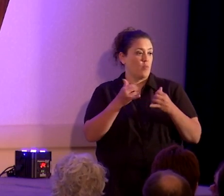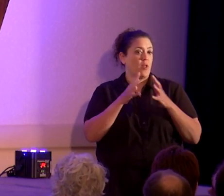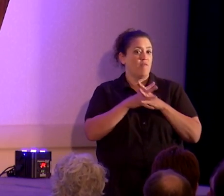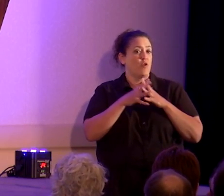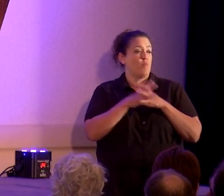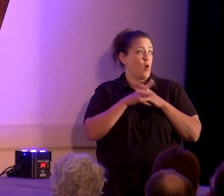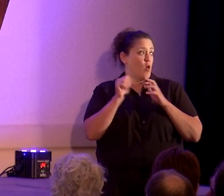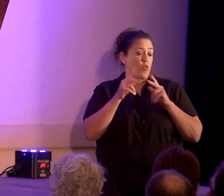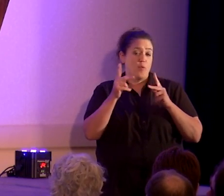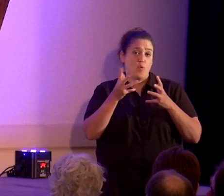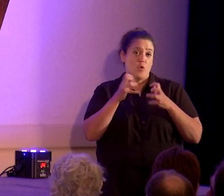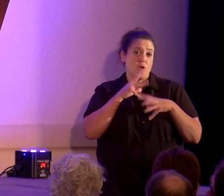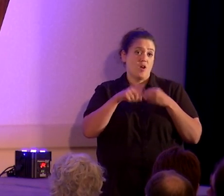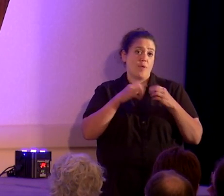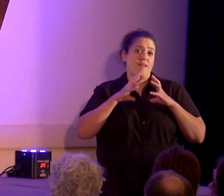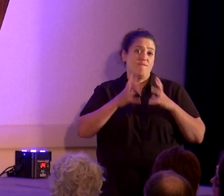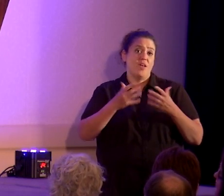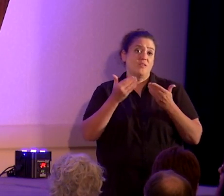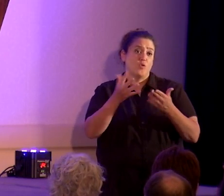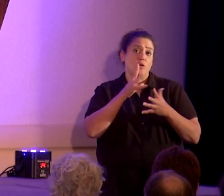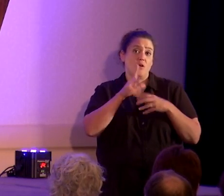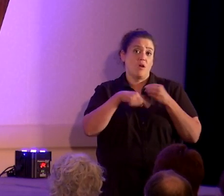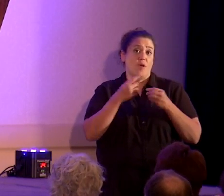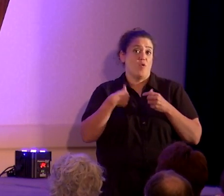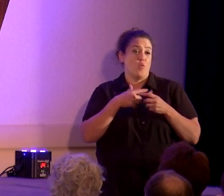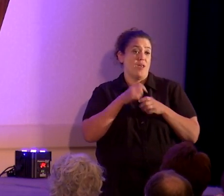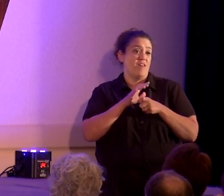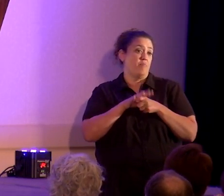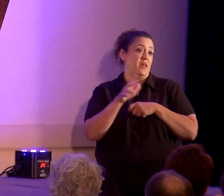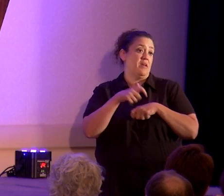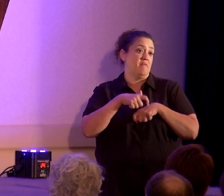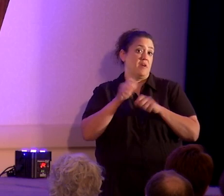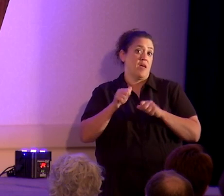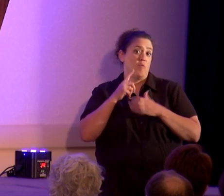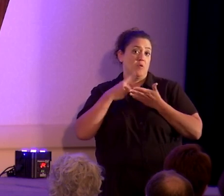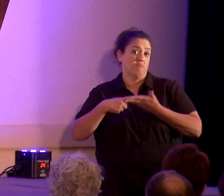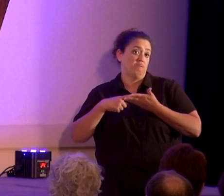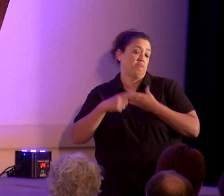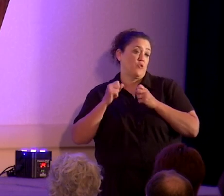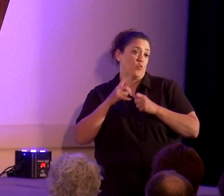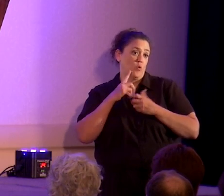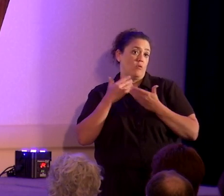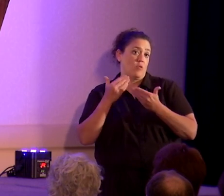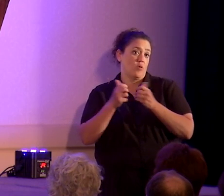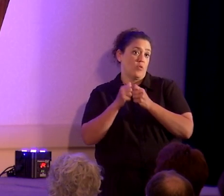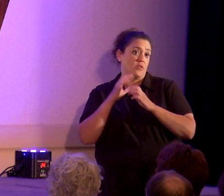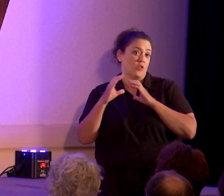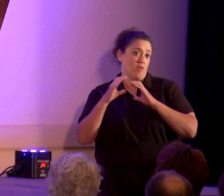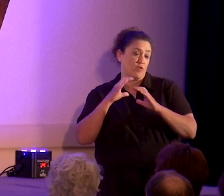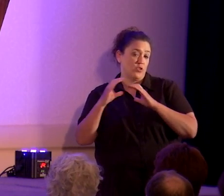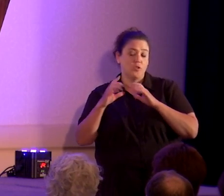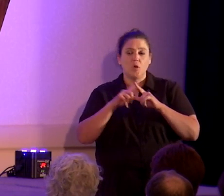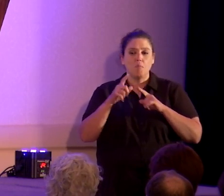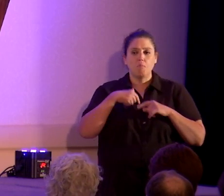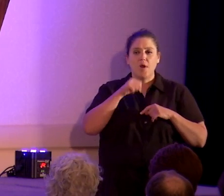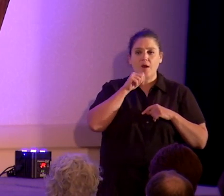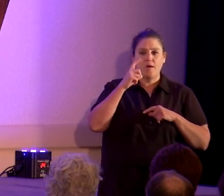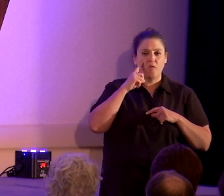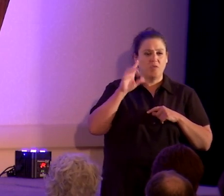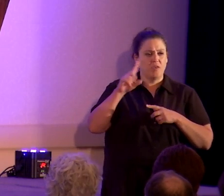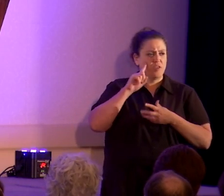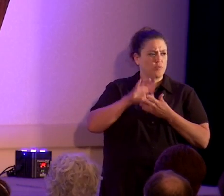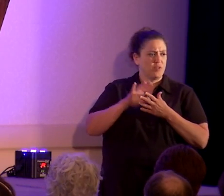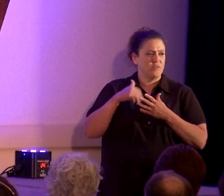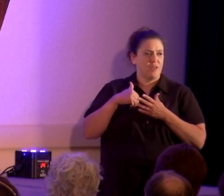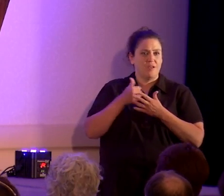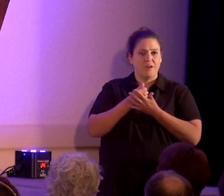talk about it, fine, let's talk about it. You know, we've got plenty of time to kill. We can make this conversation happen. But no, I don't think AP's beliefs had anything